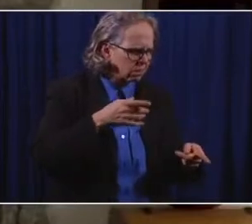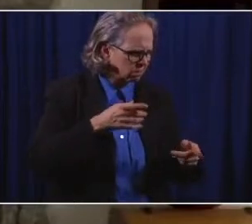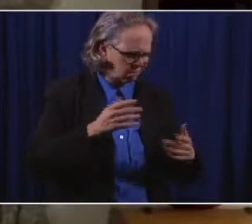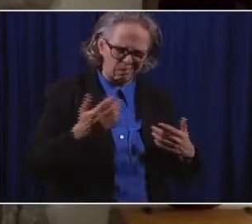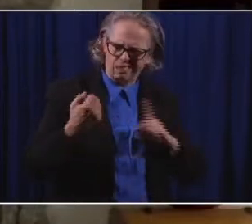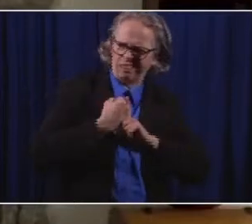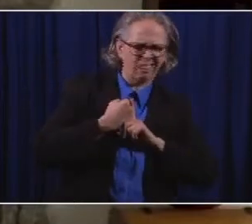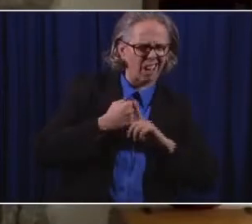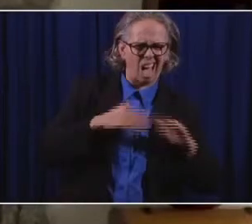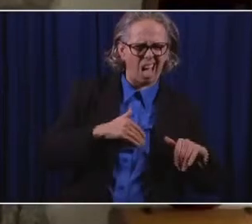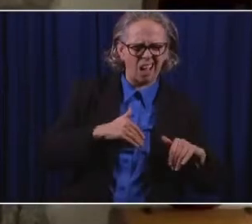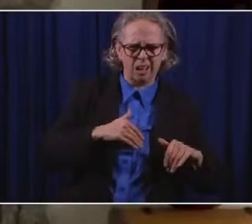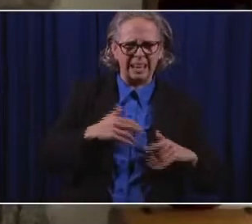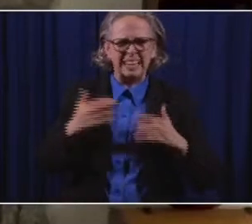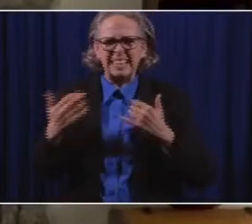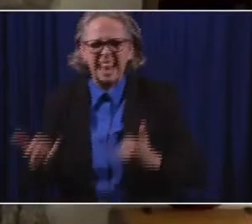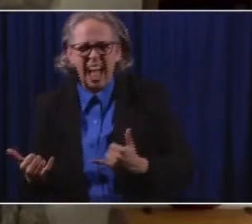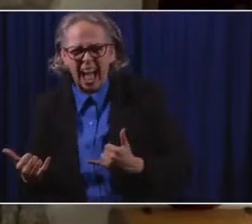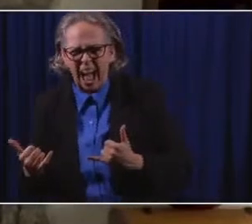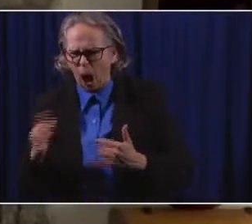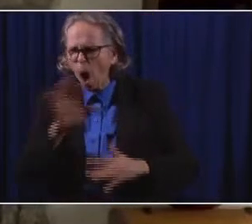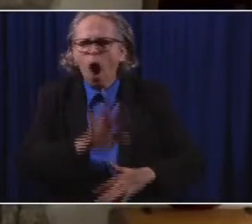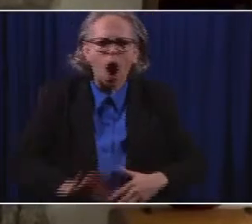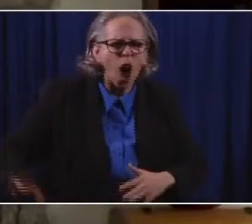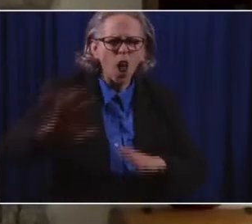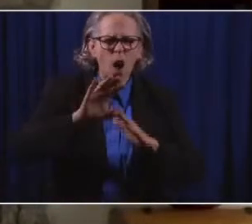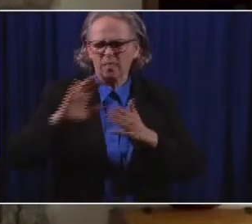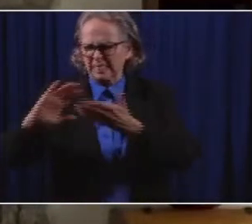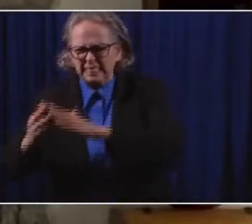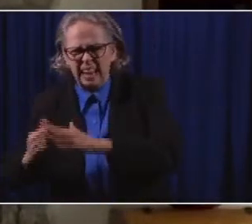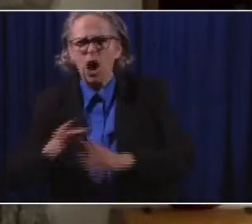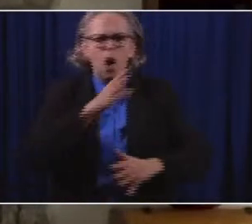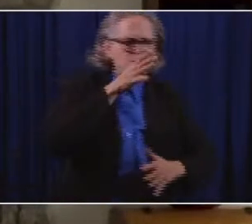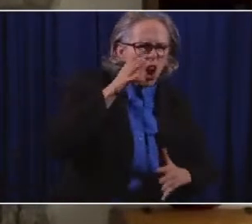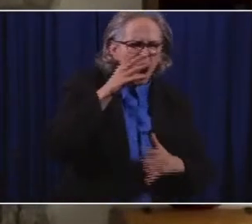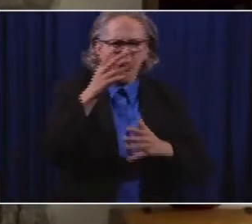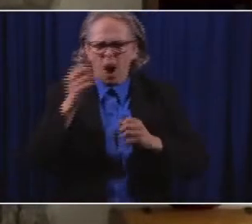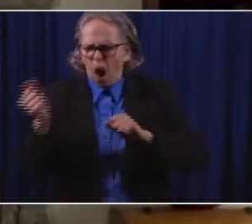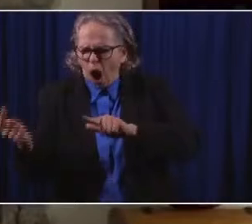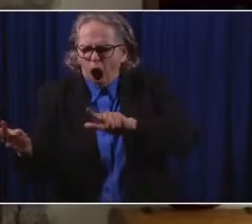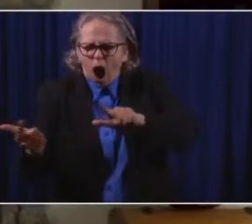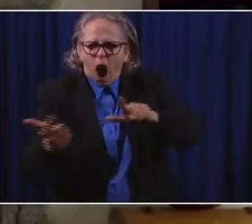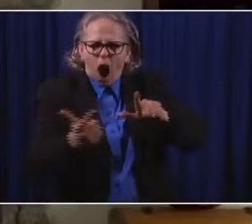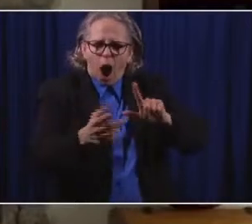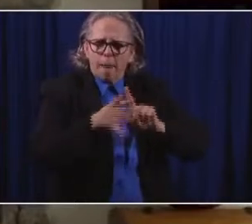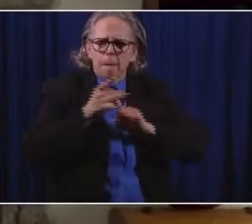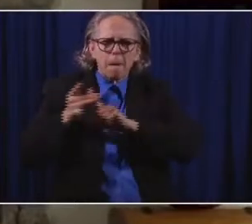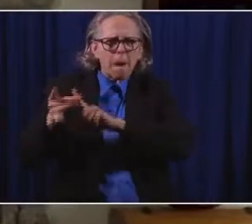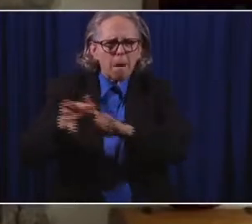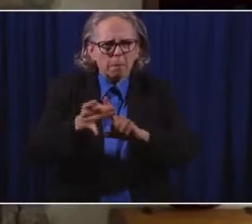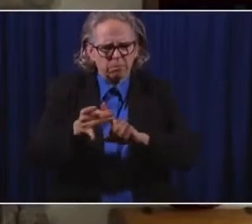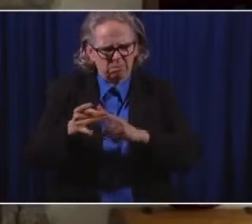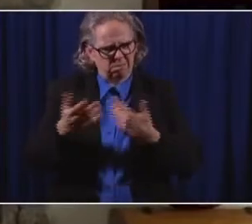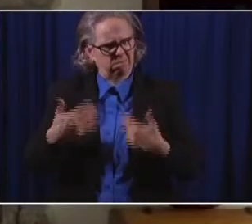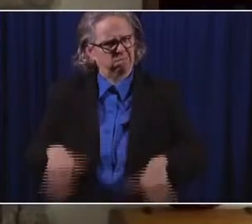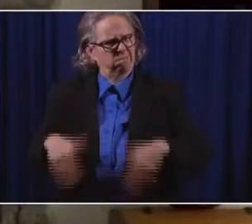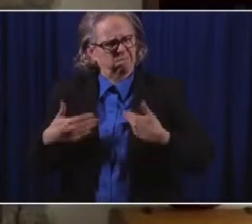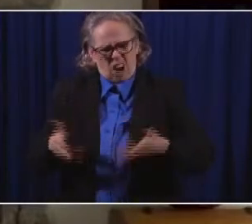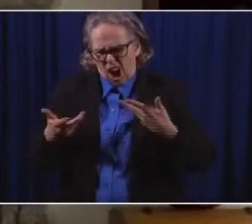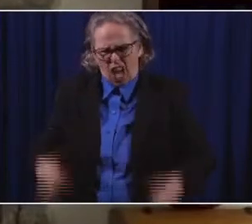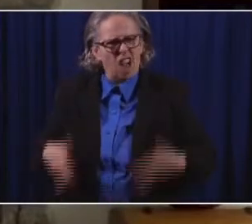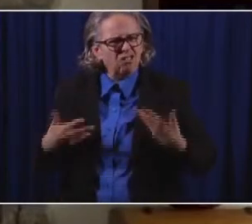what we're simply saying, particularly to the smaller counties who had avoided this for a long time, we're simply saying, hey,